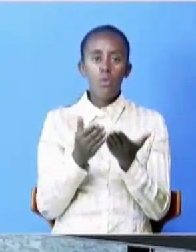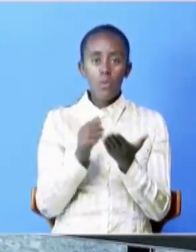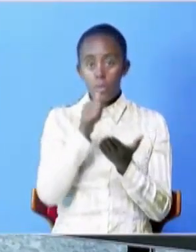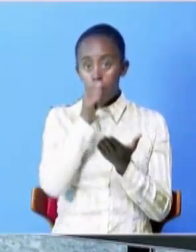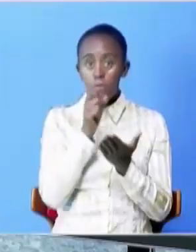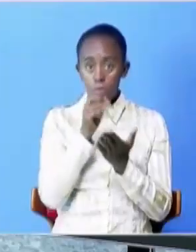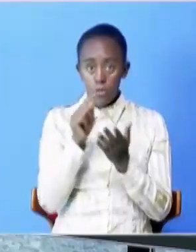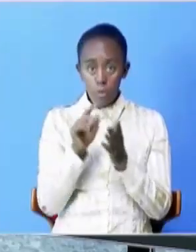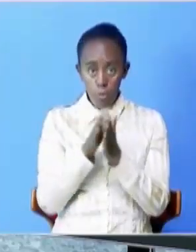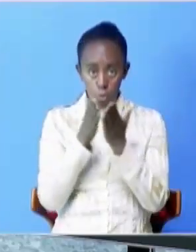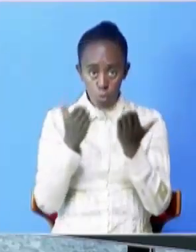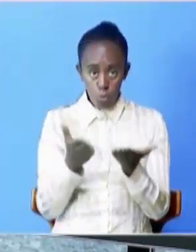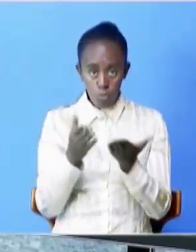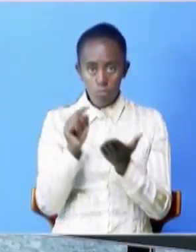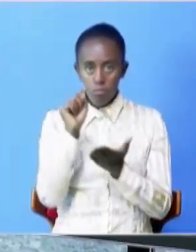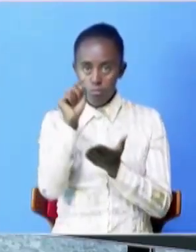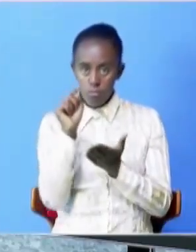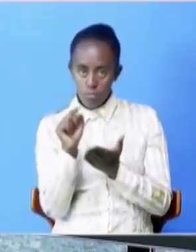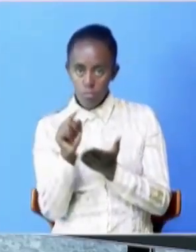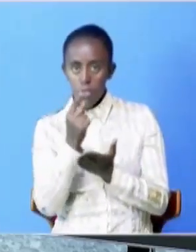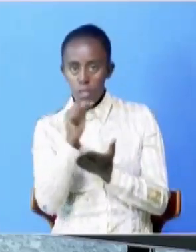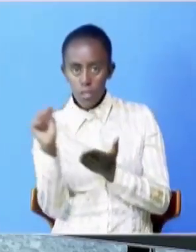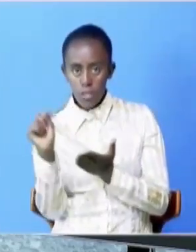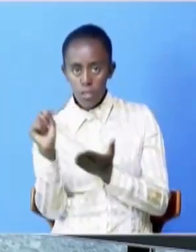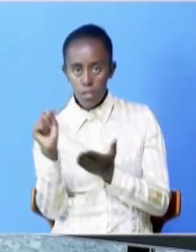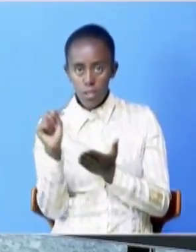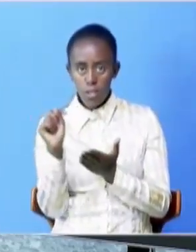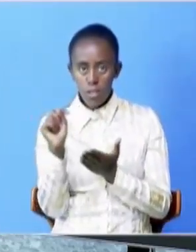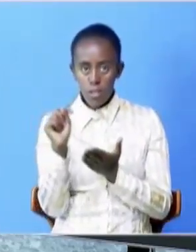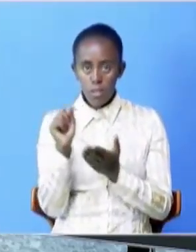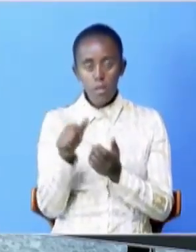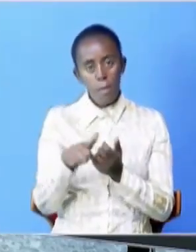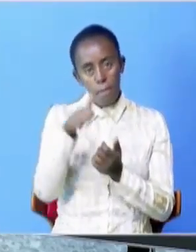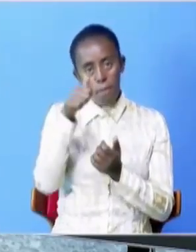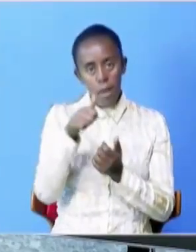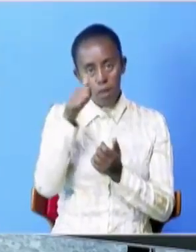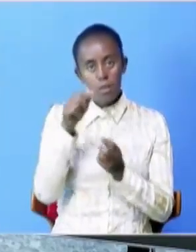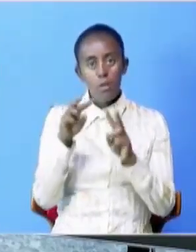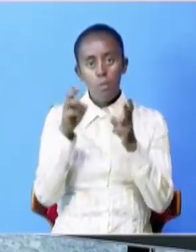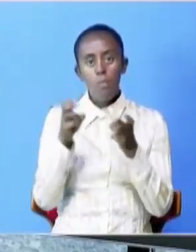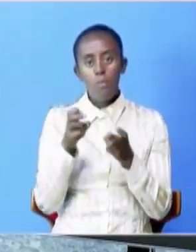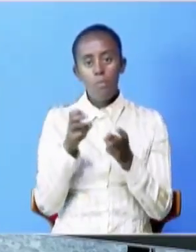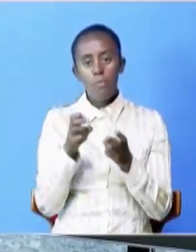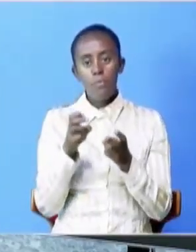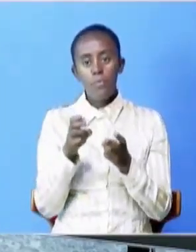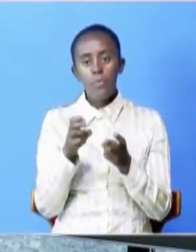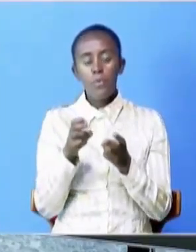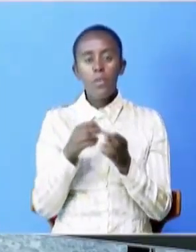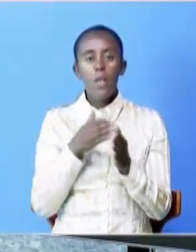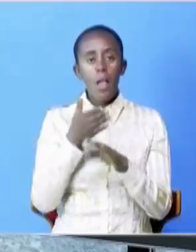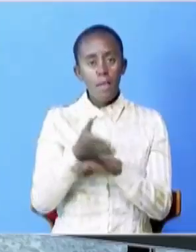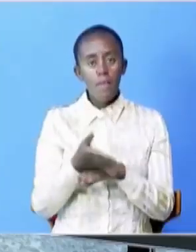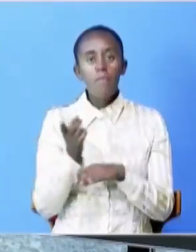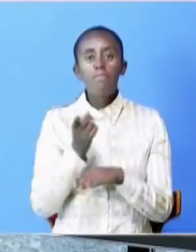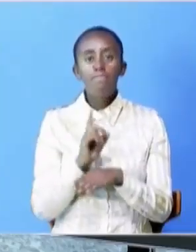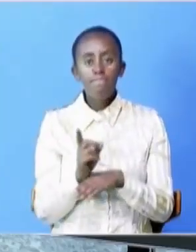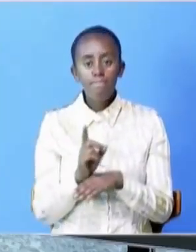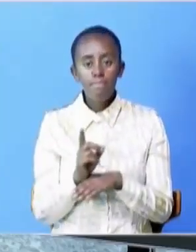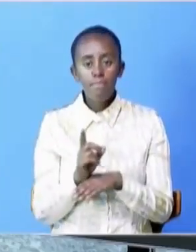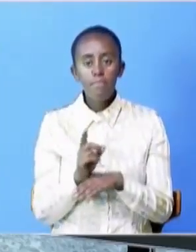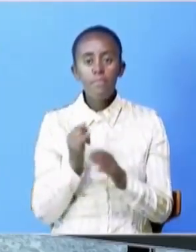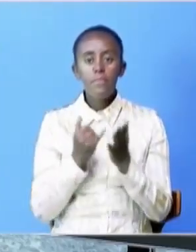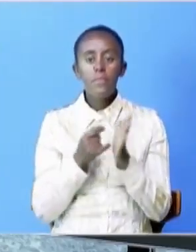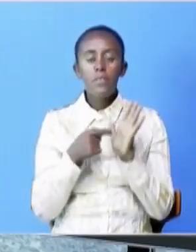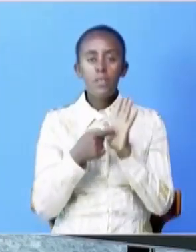the book is what? The main topic of the book. But what comes after is what?